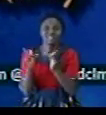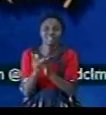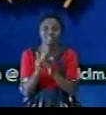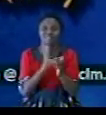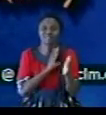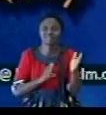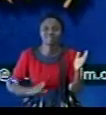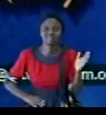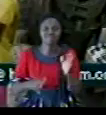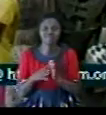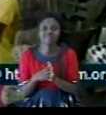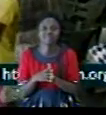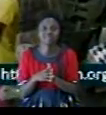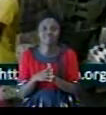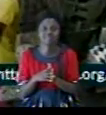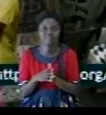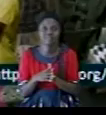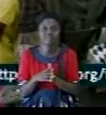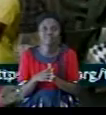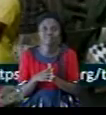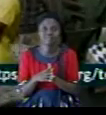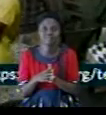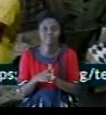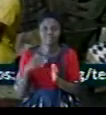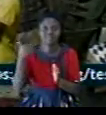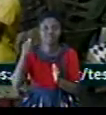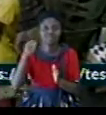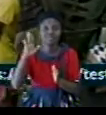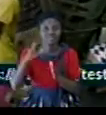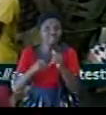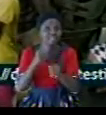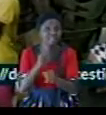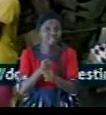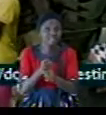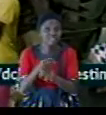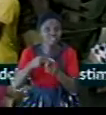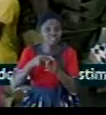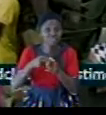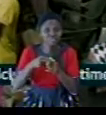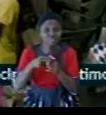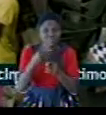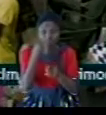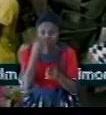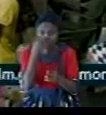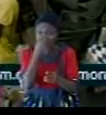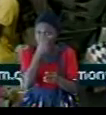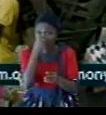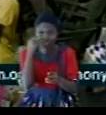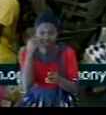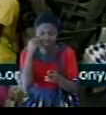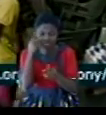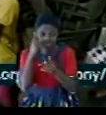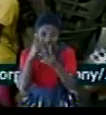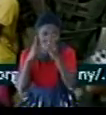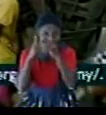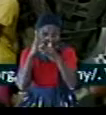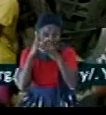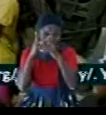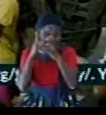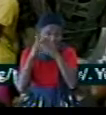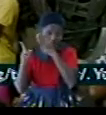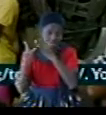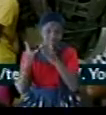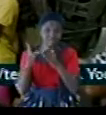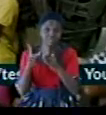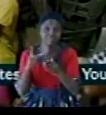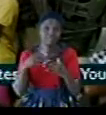Christ. About 15 years, short-sightedness cured in the instant. We give glory to the Lord God Almighty. He